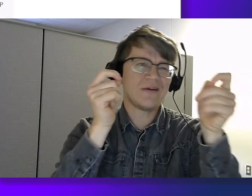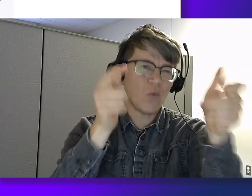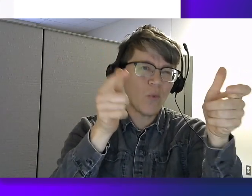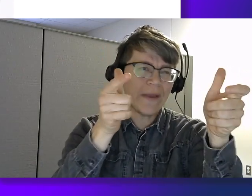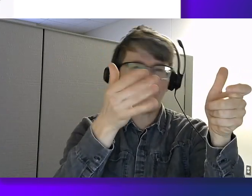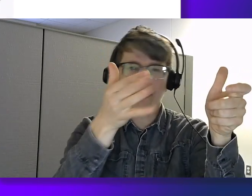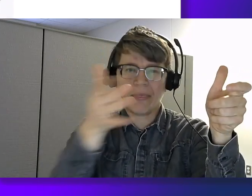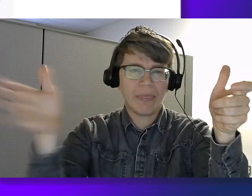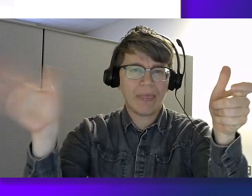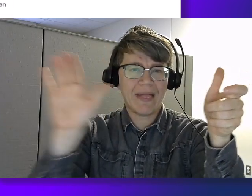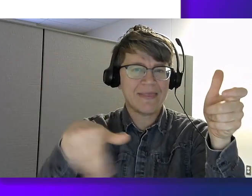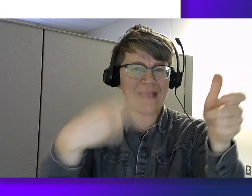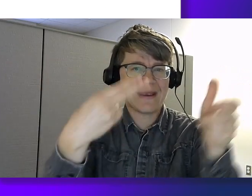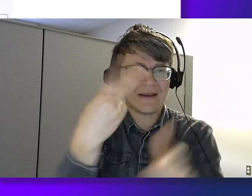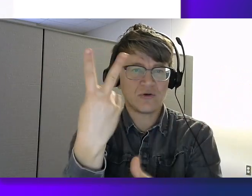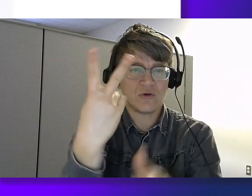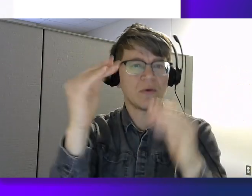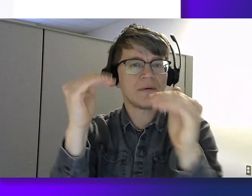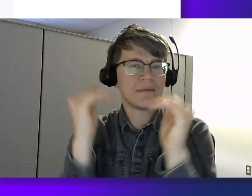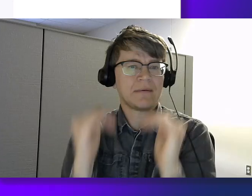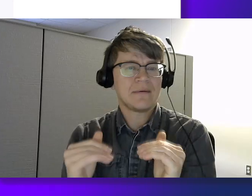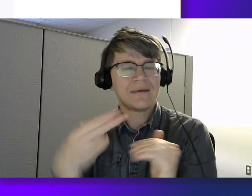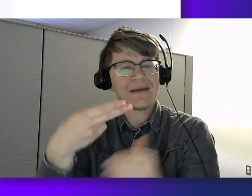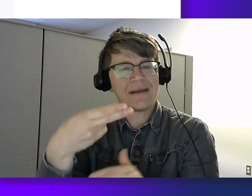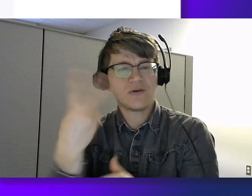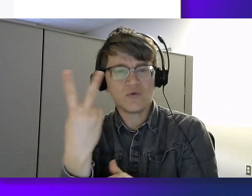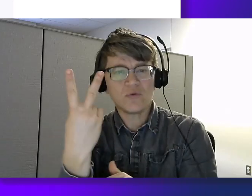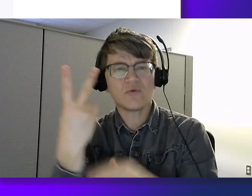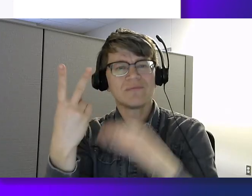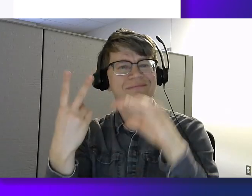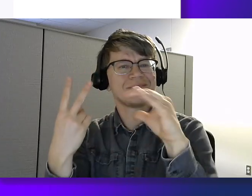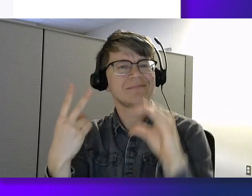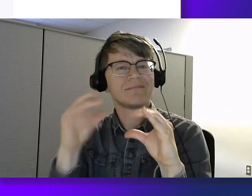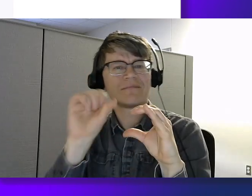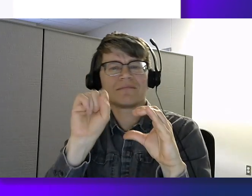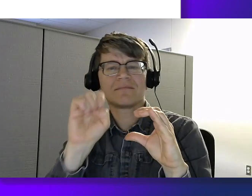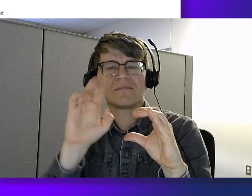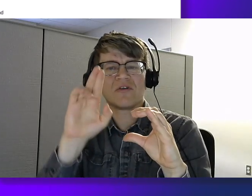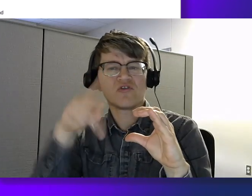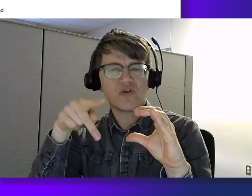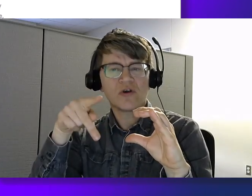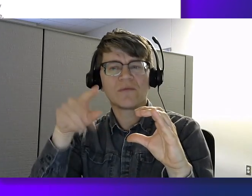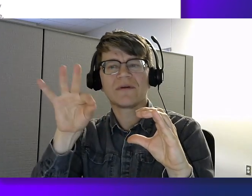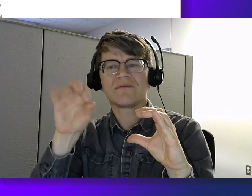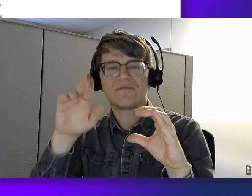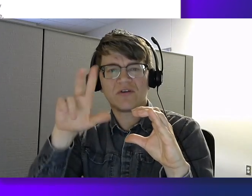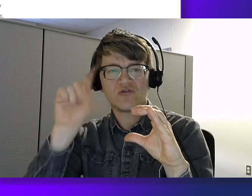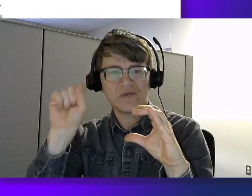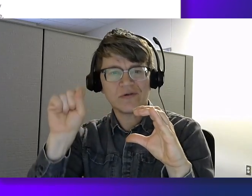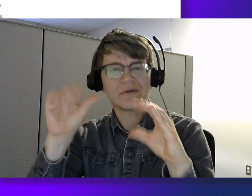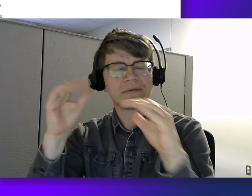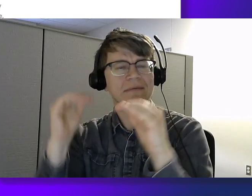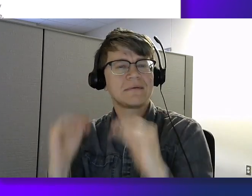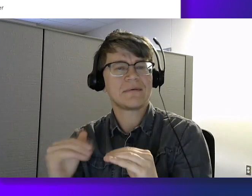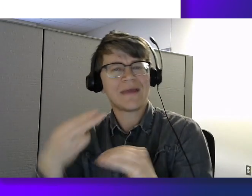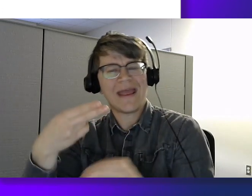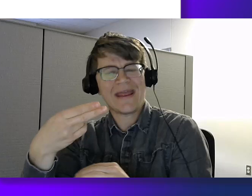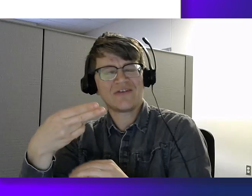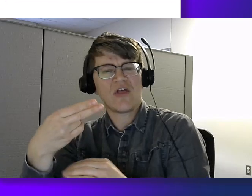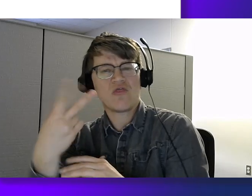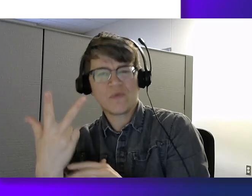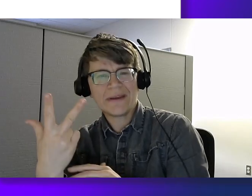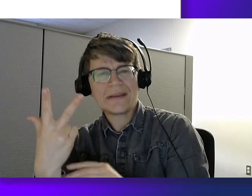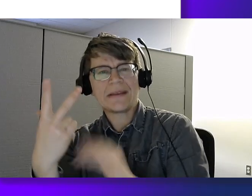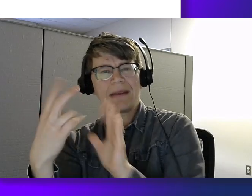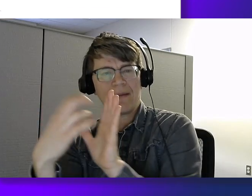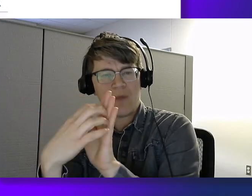stand for? Then another H2, SERP features. Then a series of H3s, rich snippets, paid